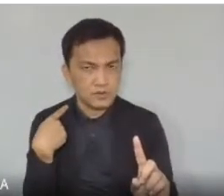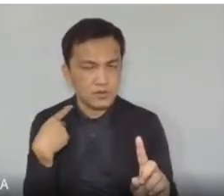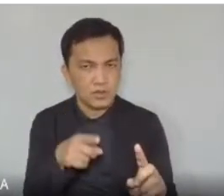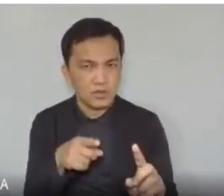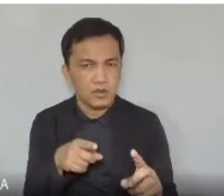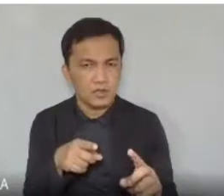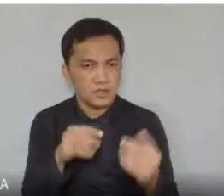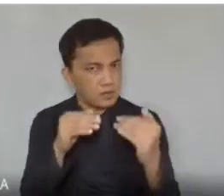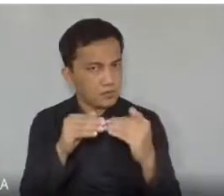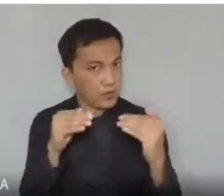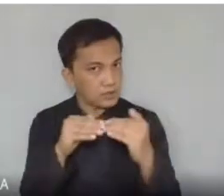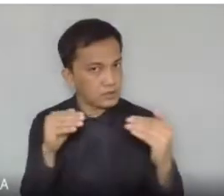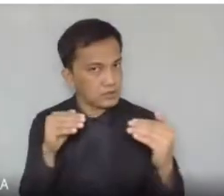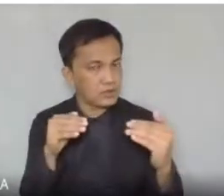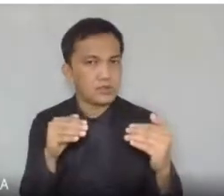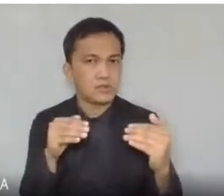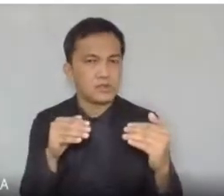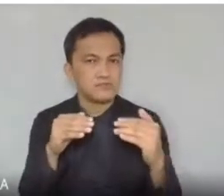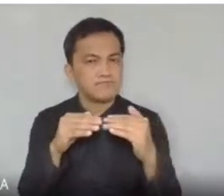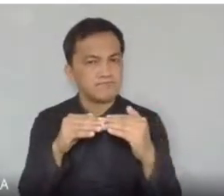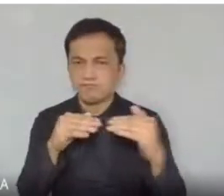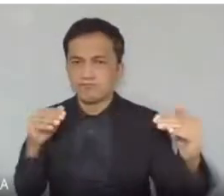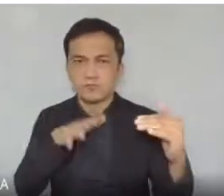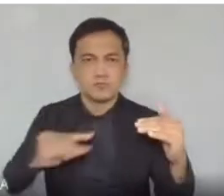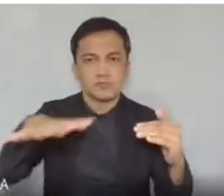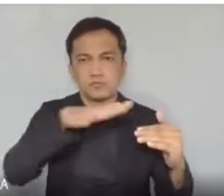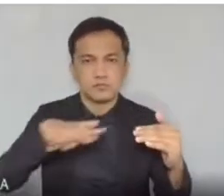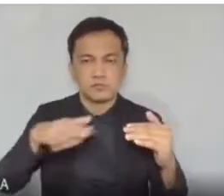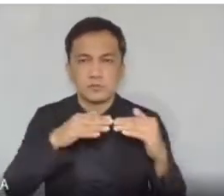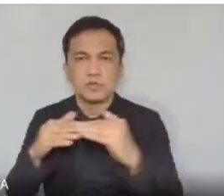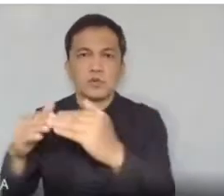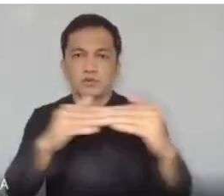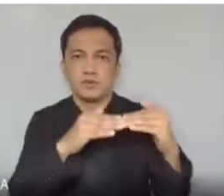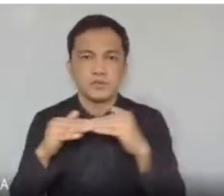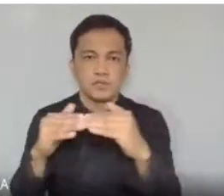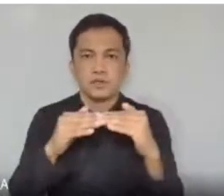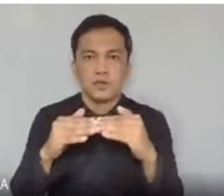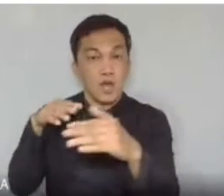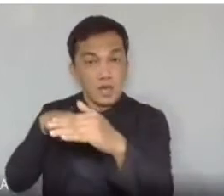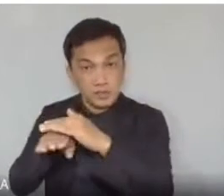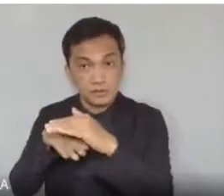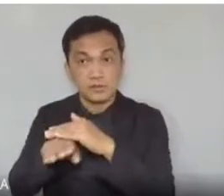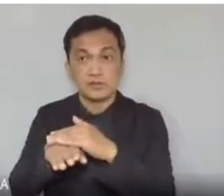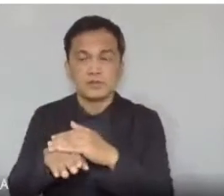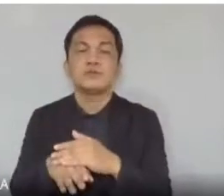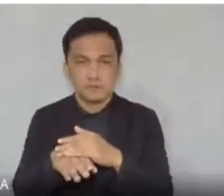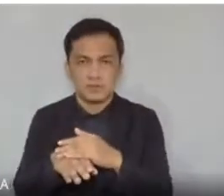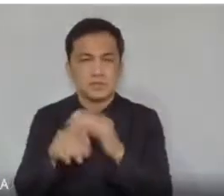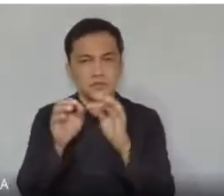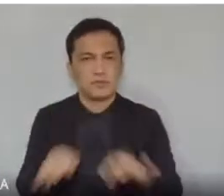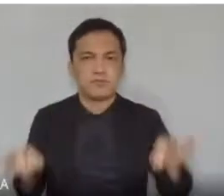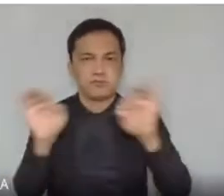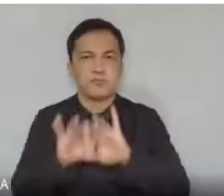worry about privacy and data usage concerns. That's why we have to work with the DICT and